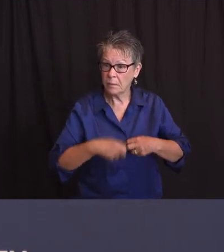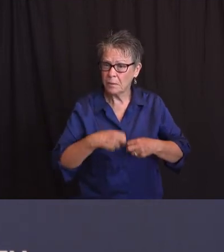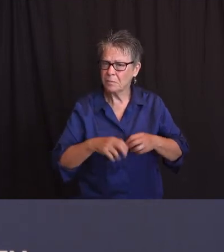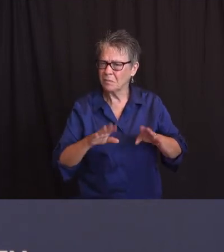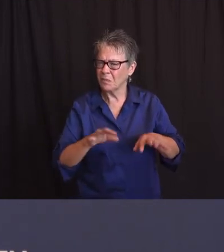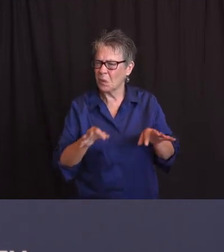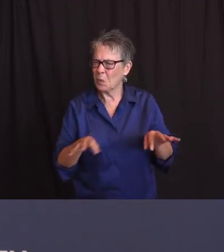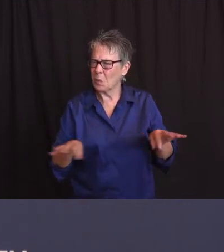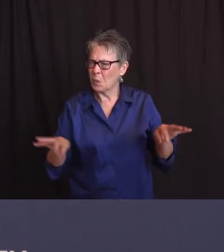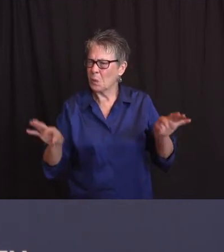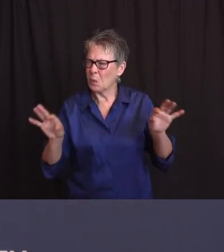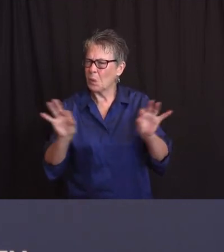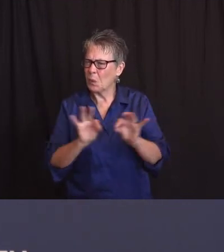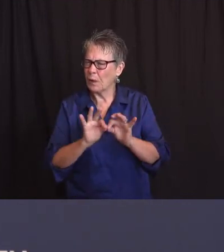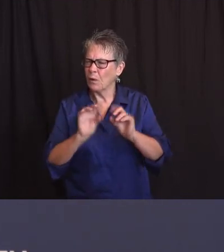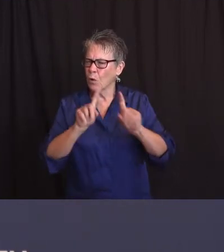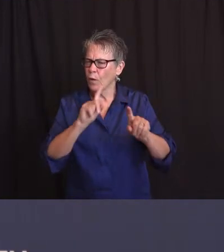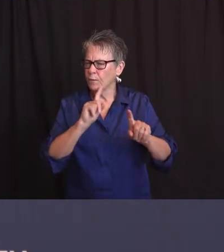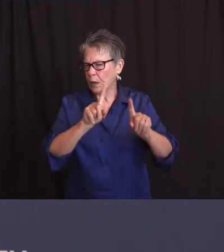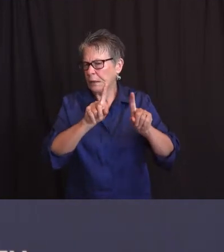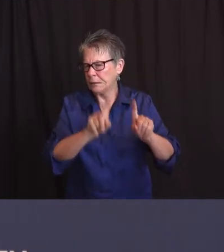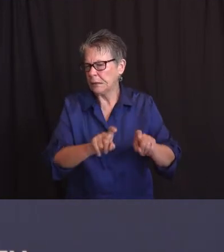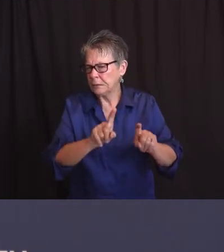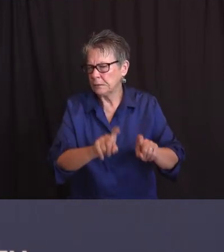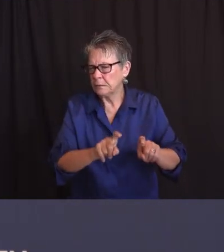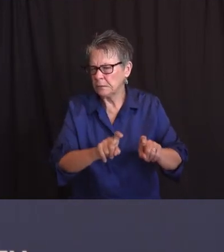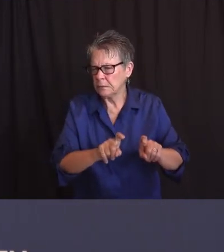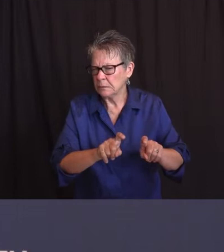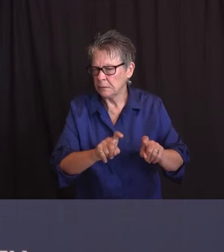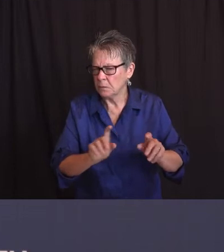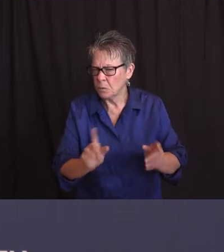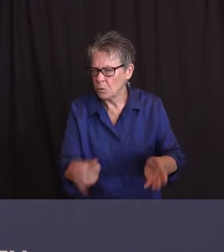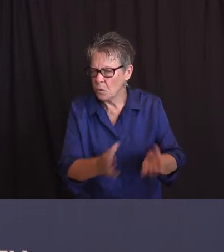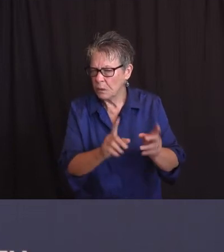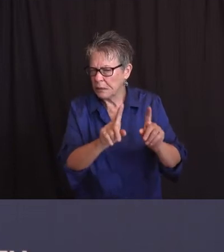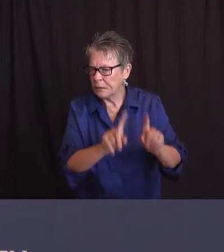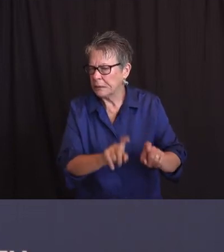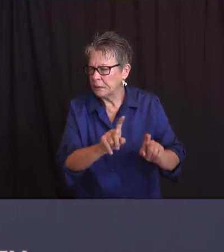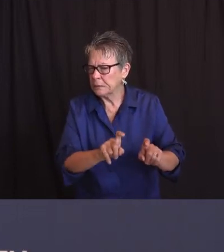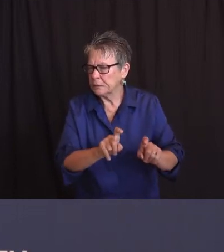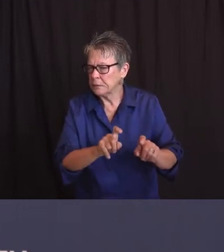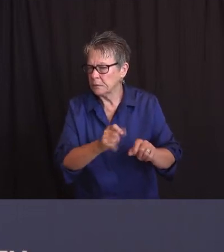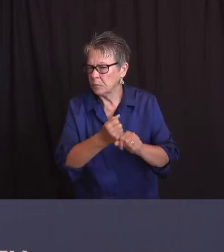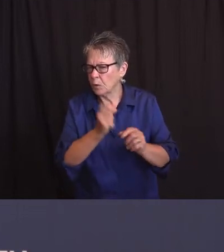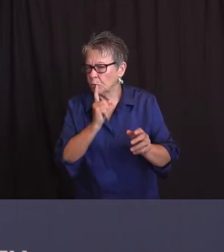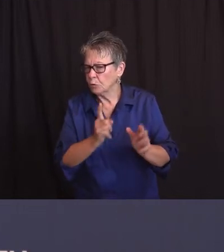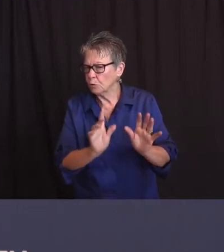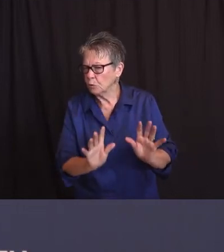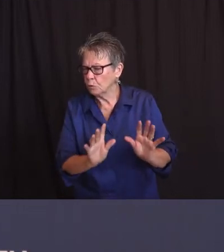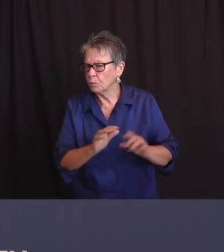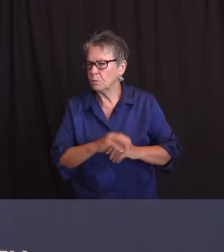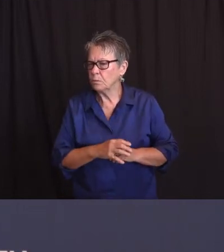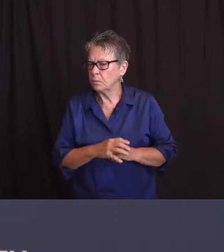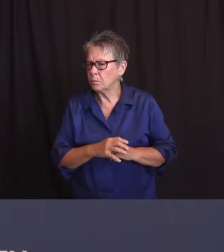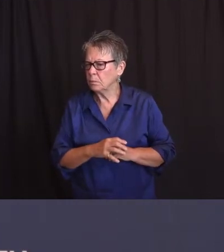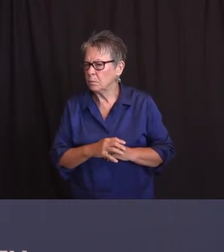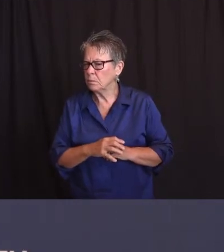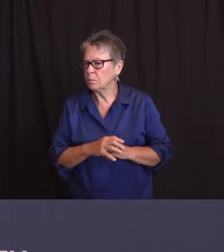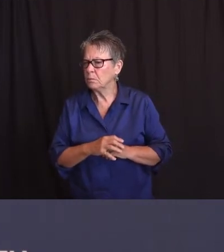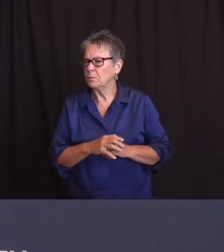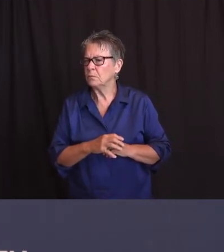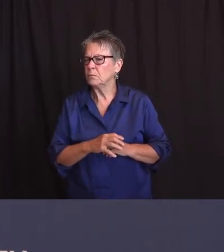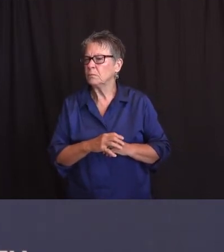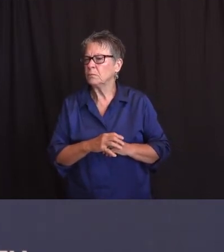We didn't discuss, because it feels like the jury's out, again, back to Trish's question about Dr. Fauci. He also talked about